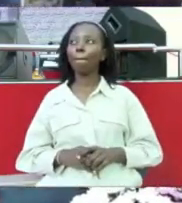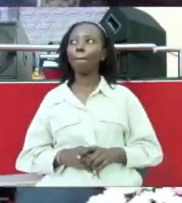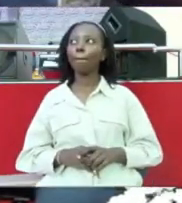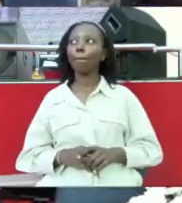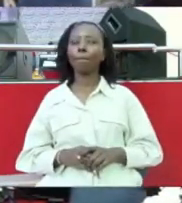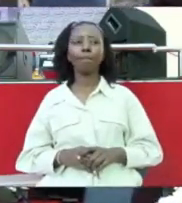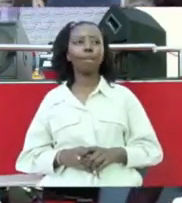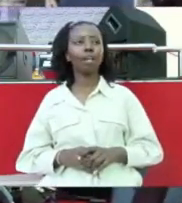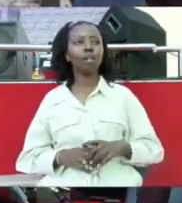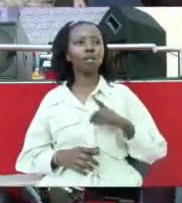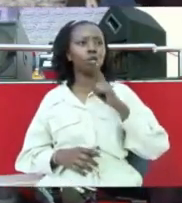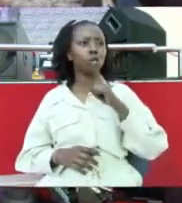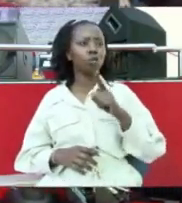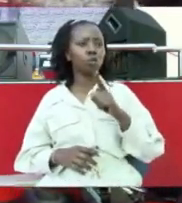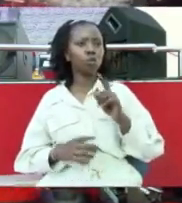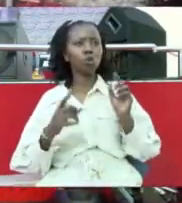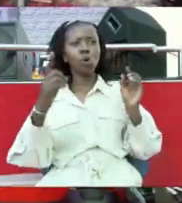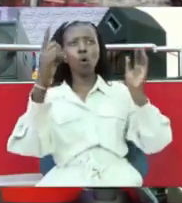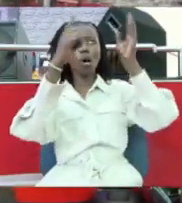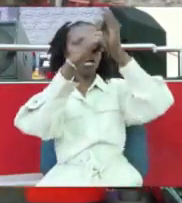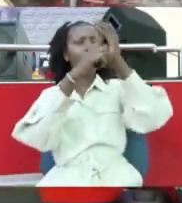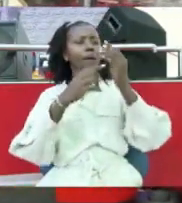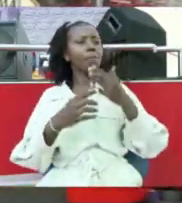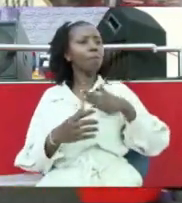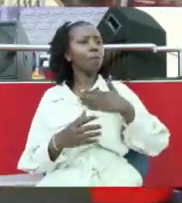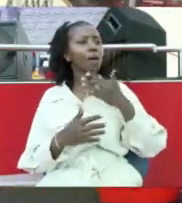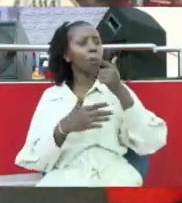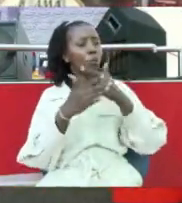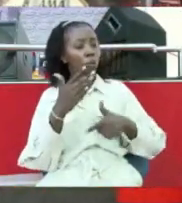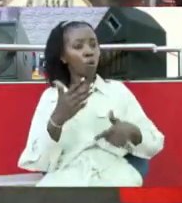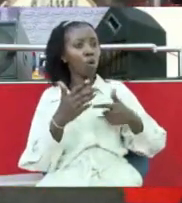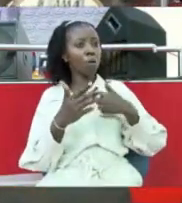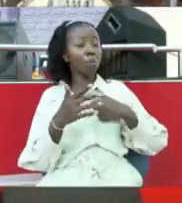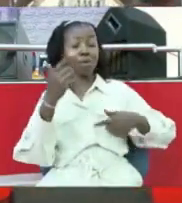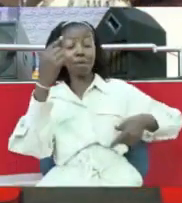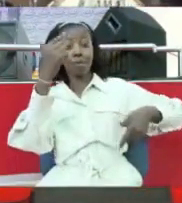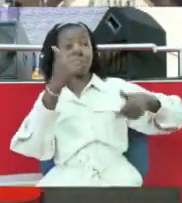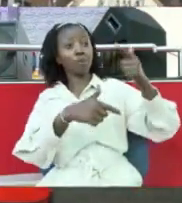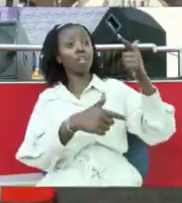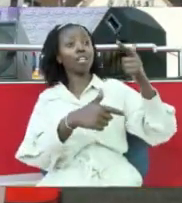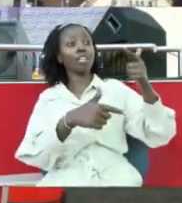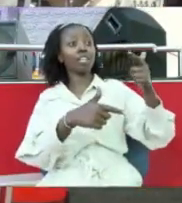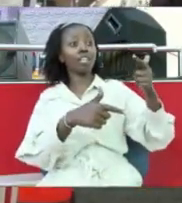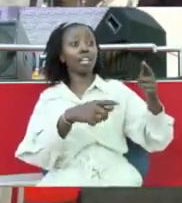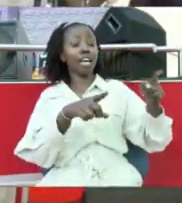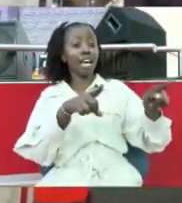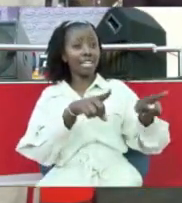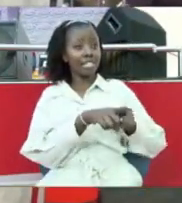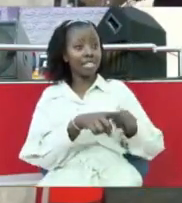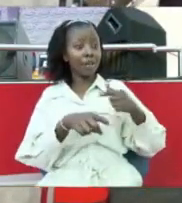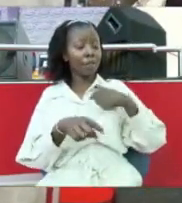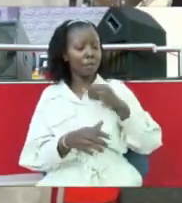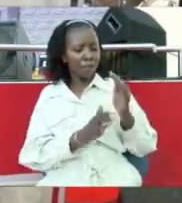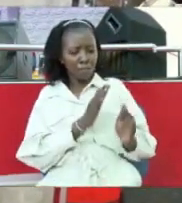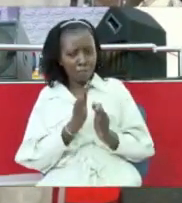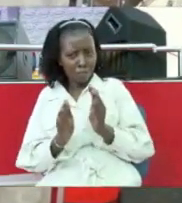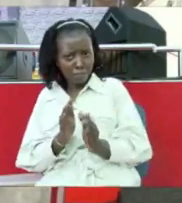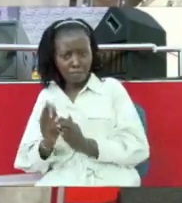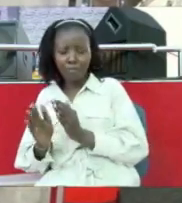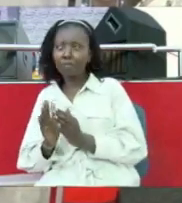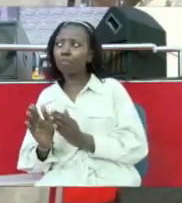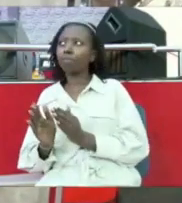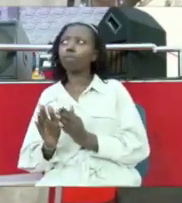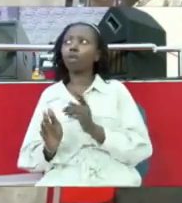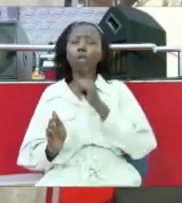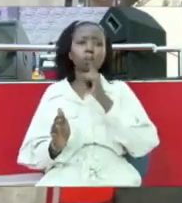So what is my motivation? Himizo langu ni gani? I have been prospered. Nimenawirishwa. And two, I am prepared. Na kwa sababu nimejiandaa. So